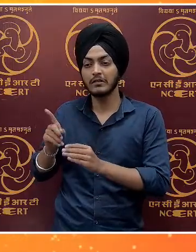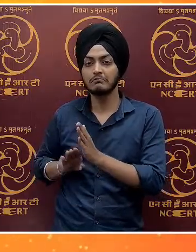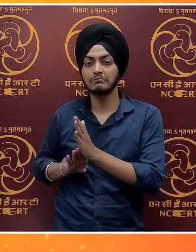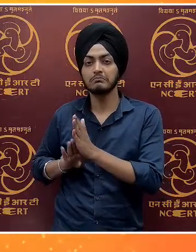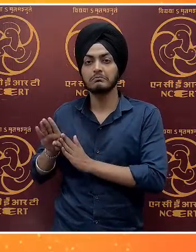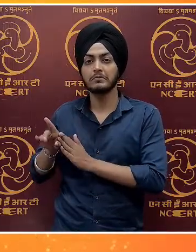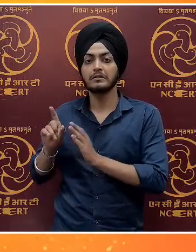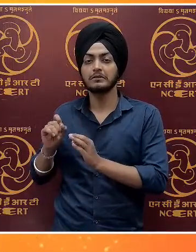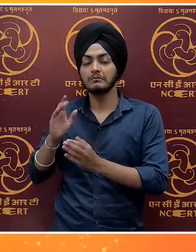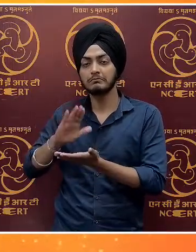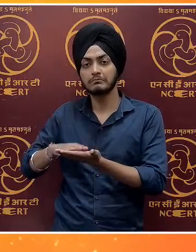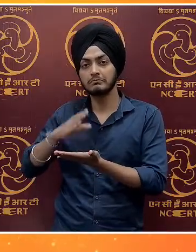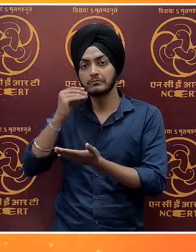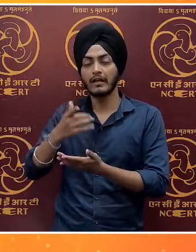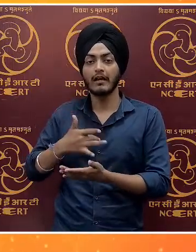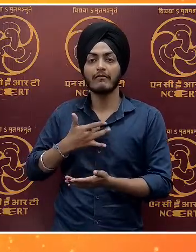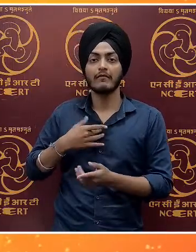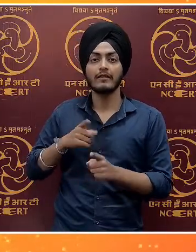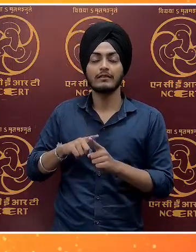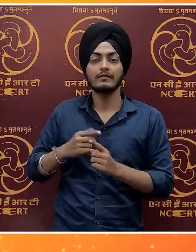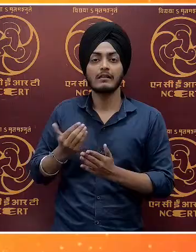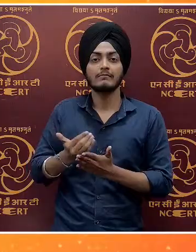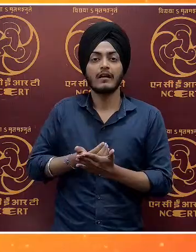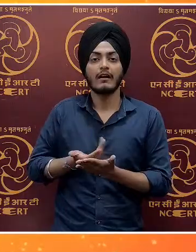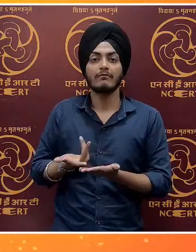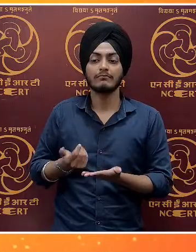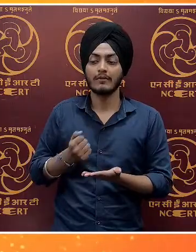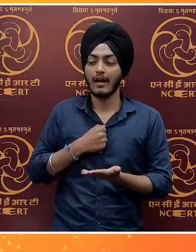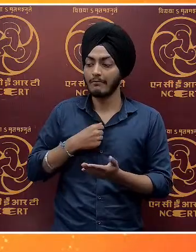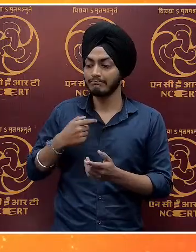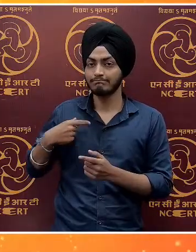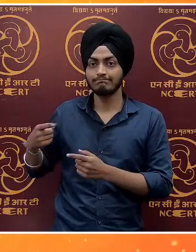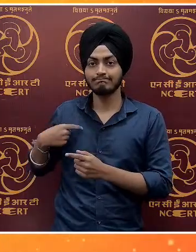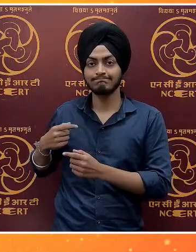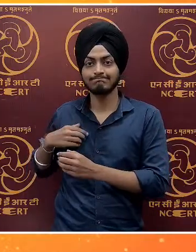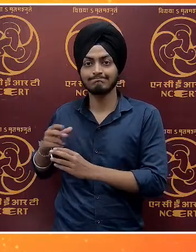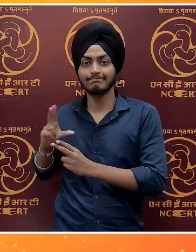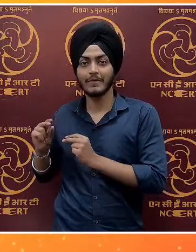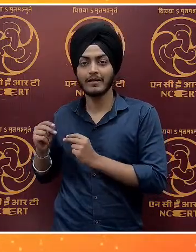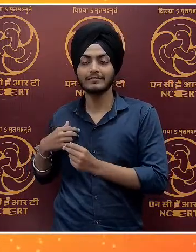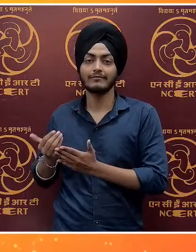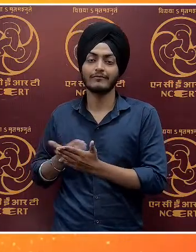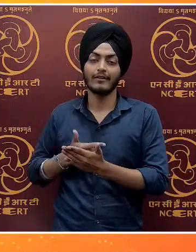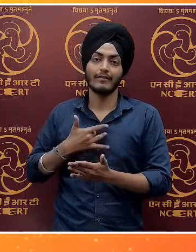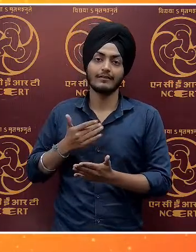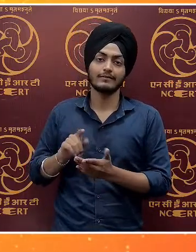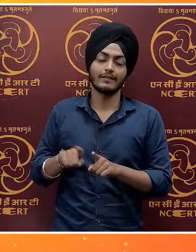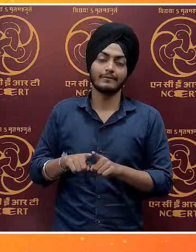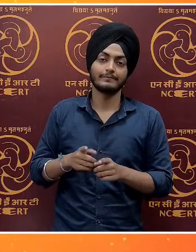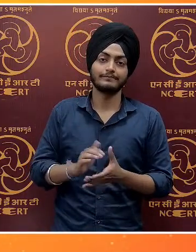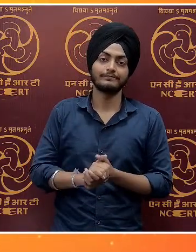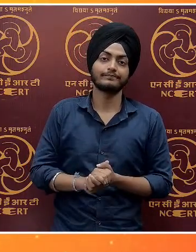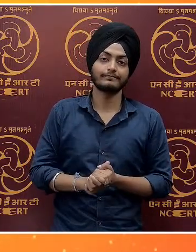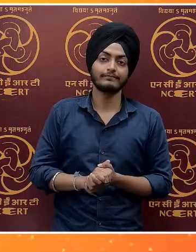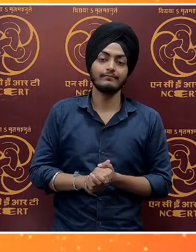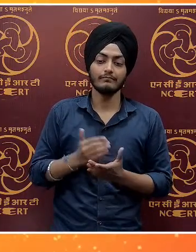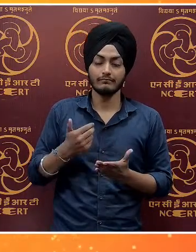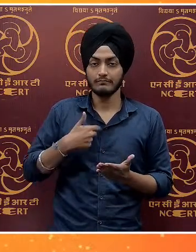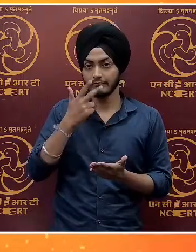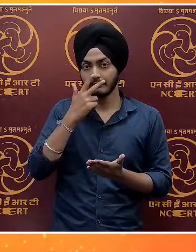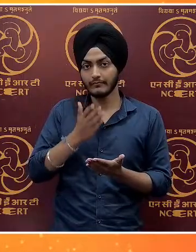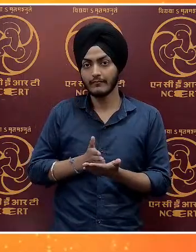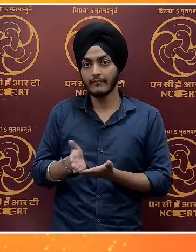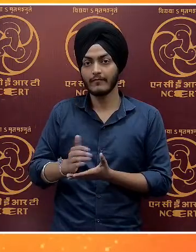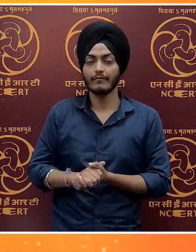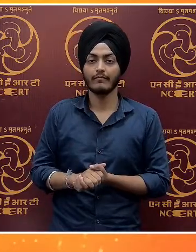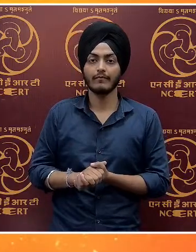can also learn and feel safe in your company. That's lovely. Let's move towards the homework. Yes.